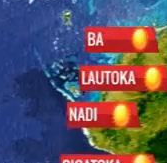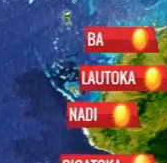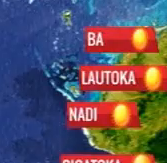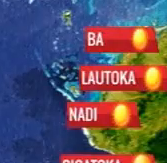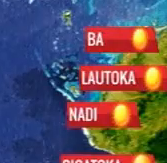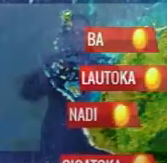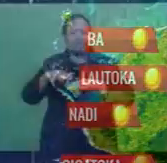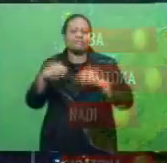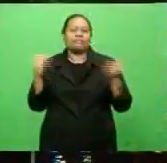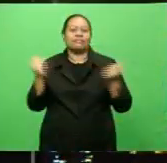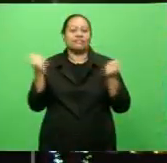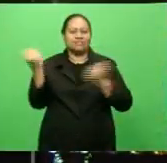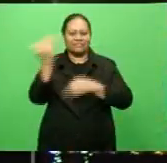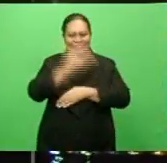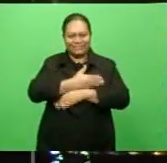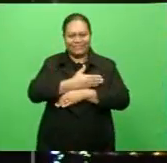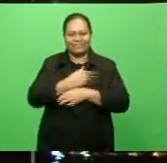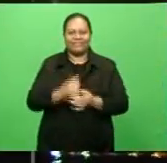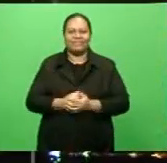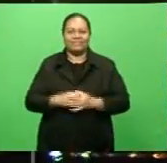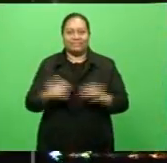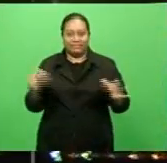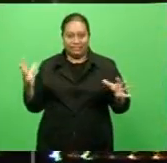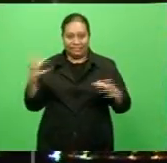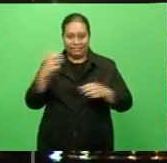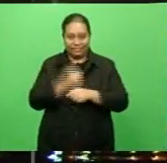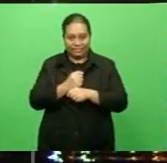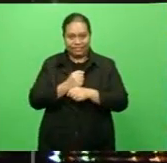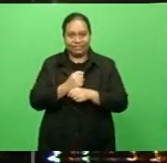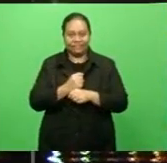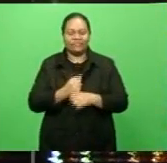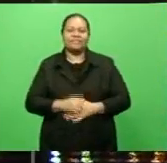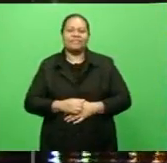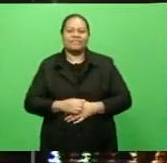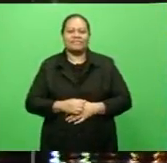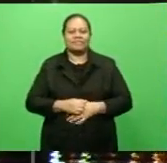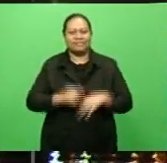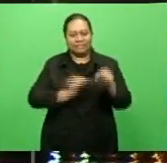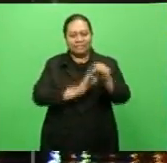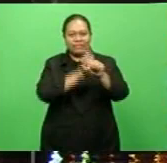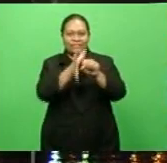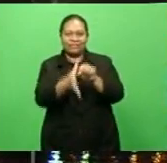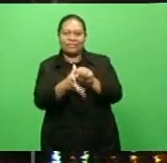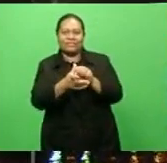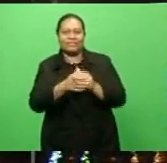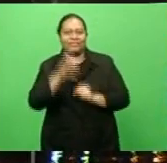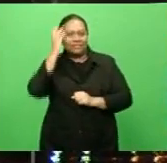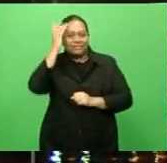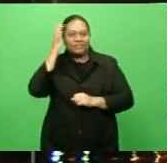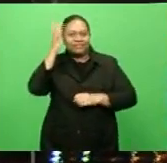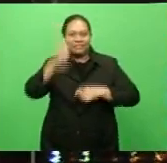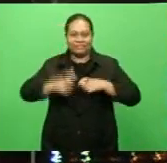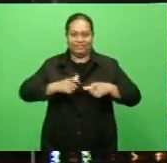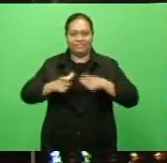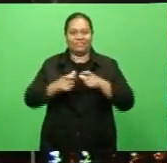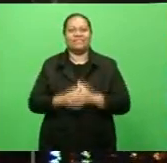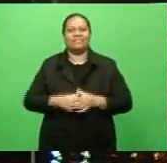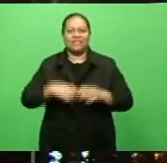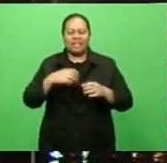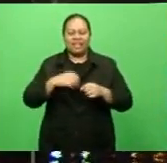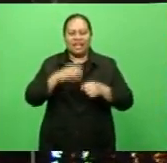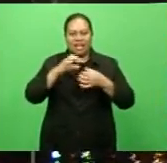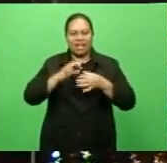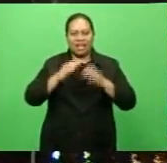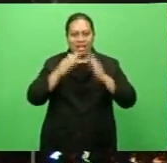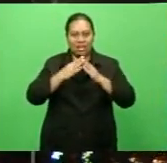night. And recapping the main stories for tonight, COVID-19 containment measures up to par, housing agencies to